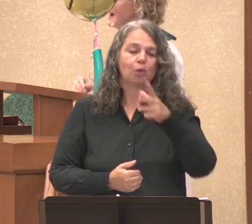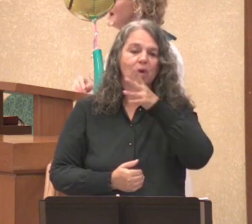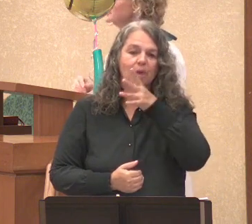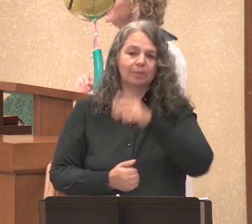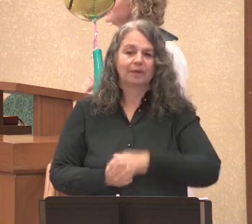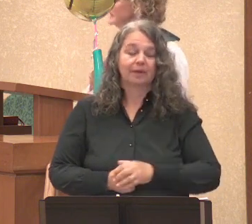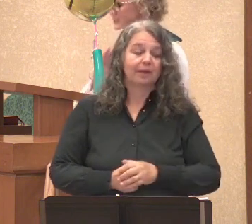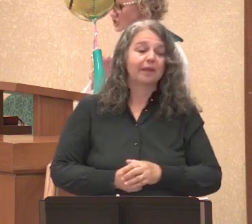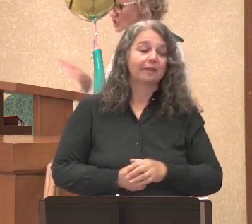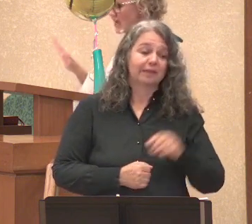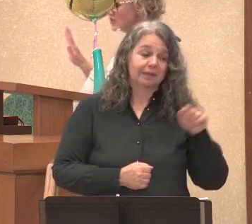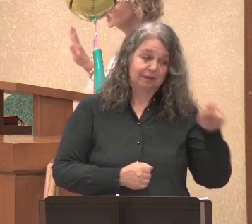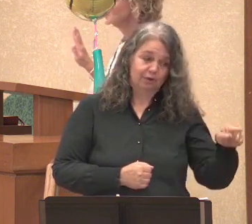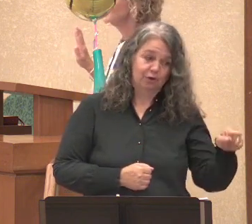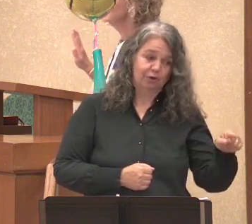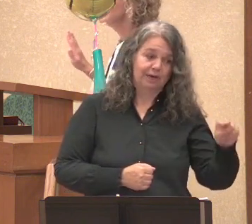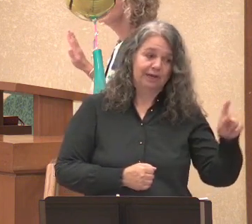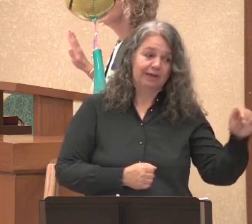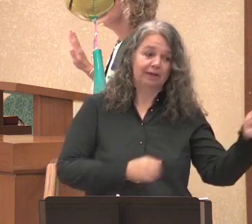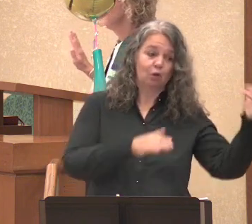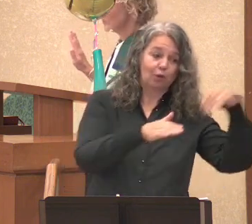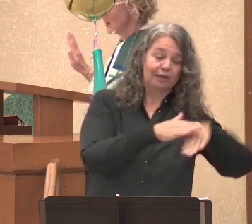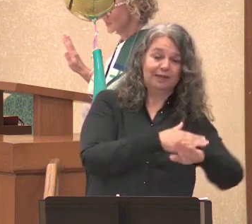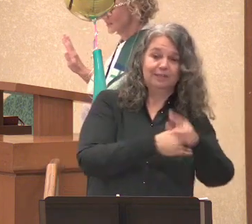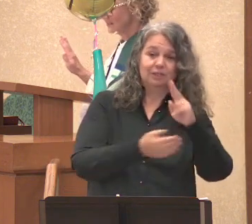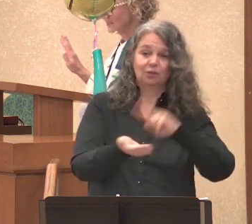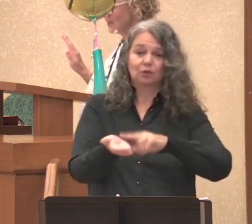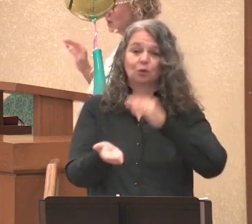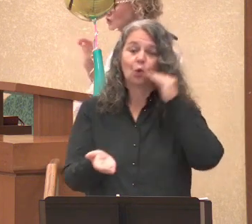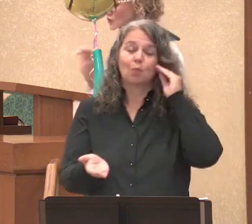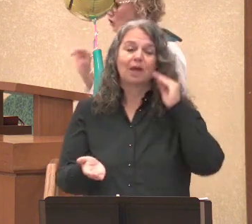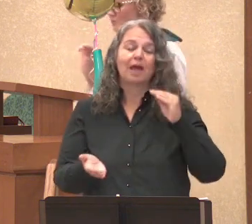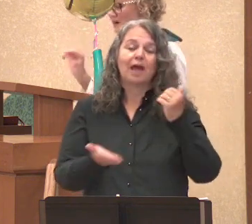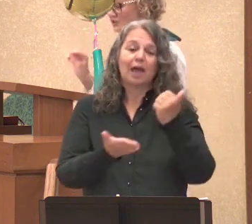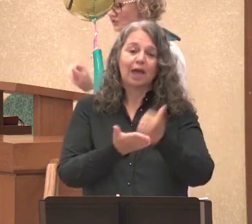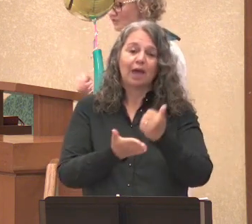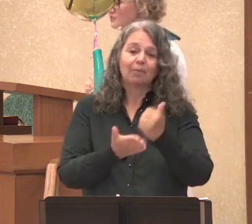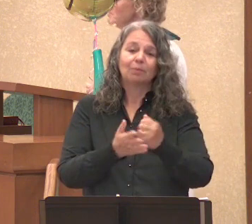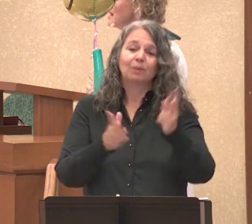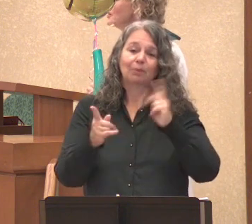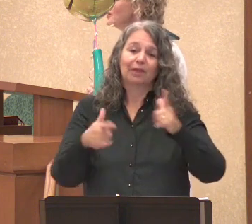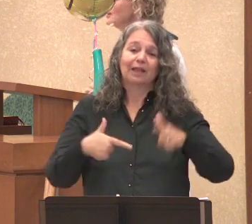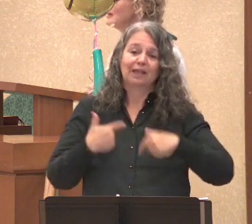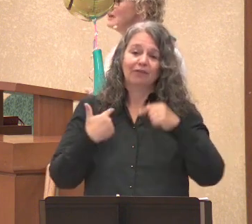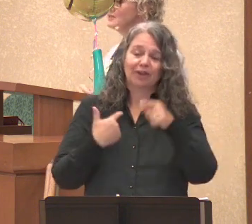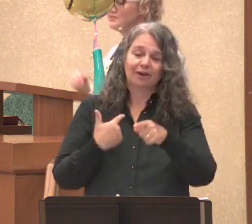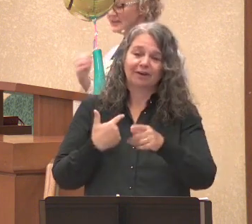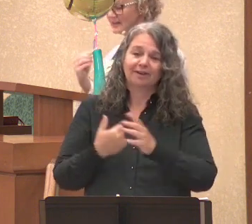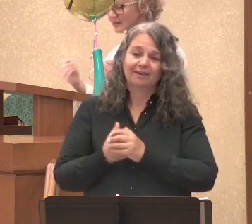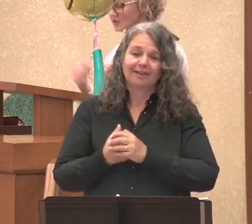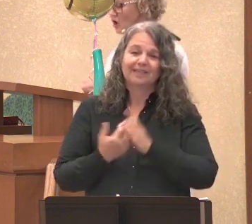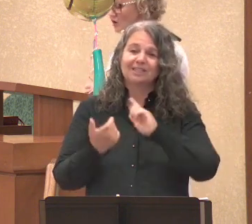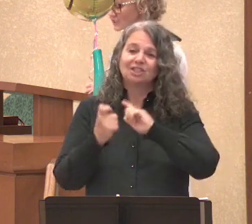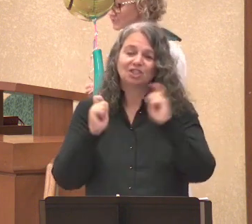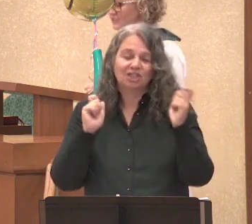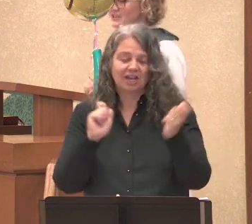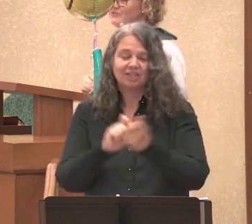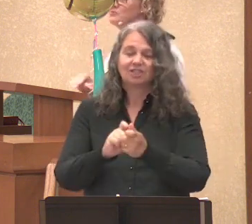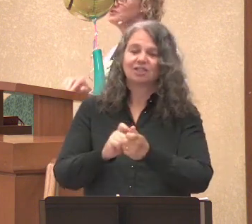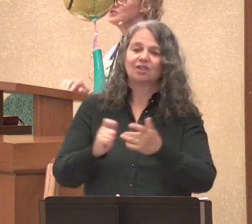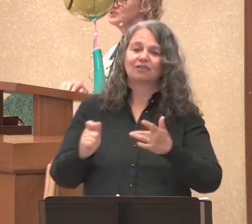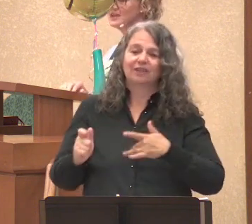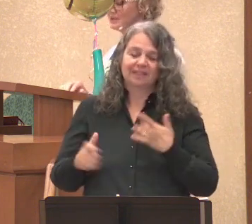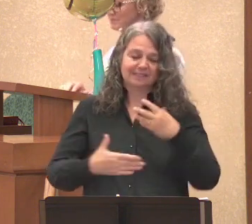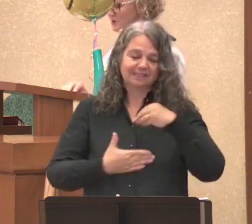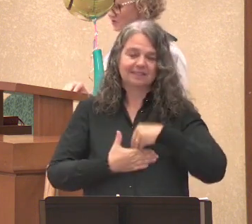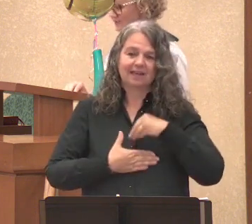Nikki has completely changed the demeanor of a resident so much for the better that they could hardly believe it